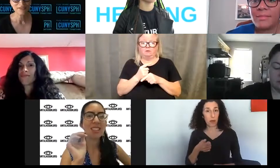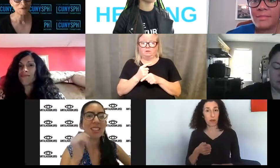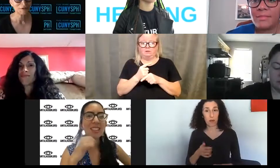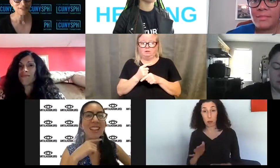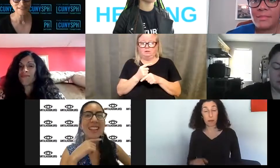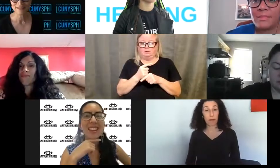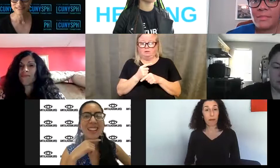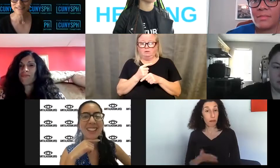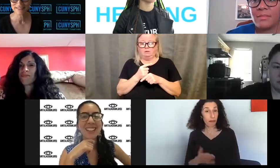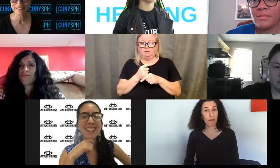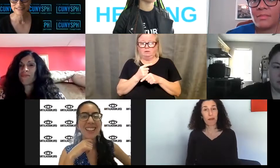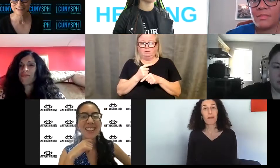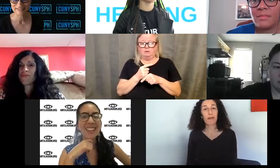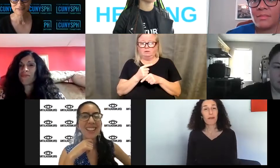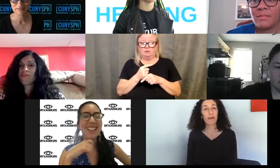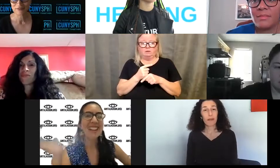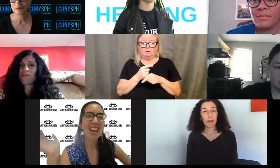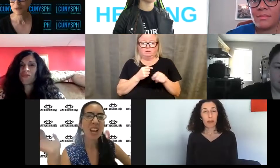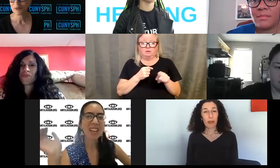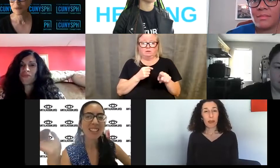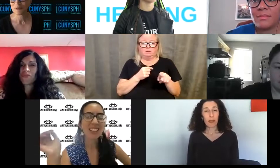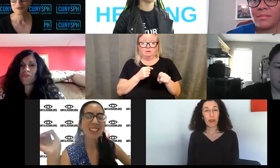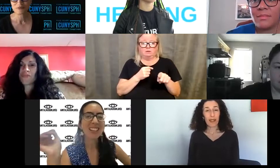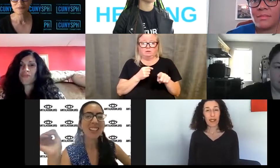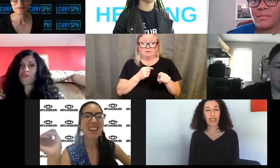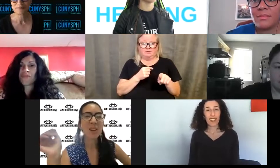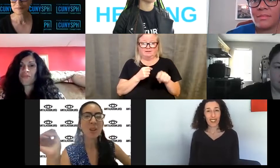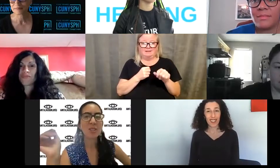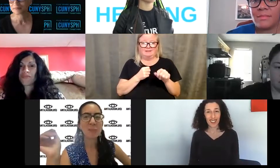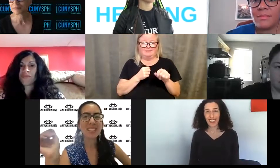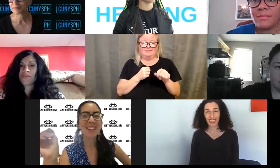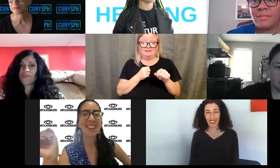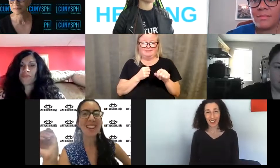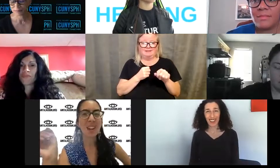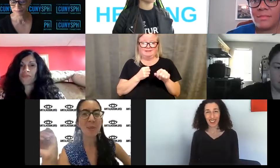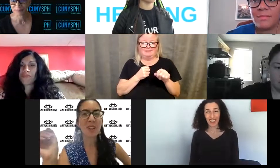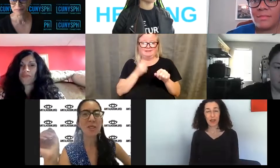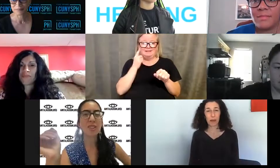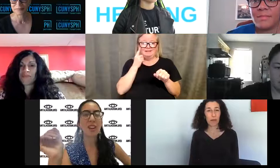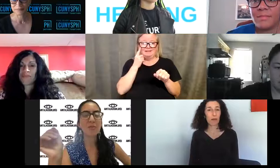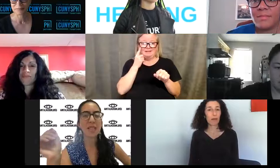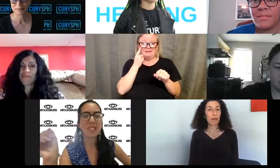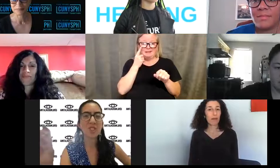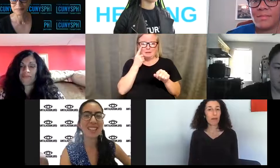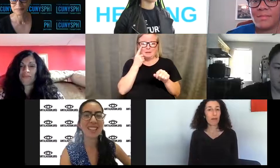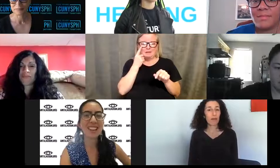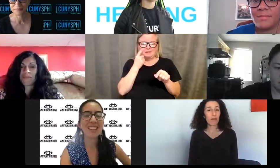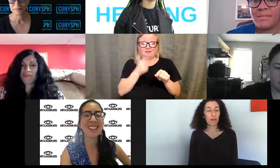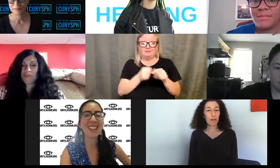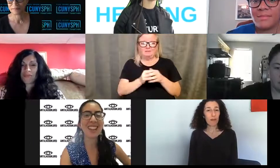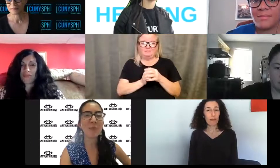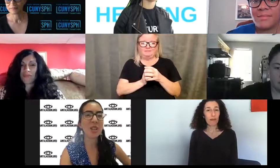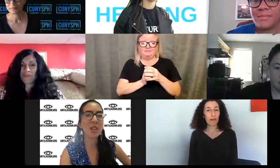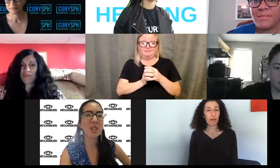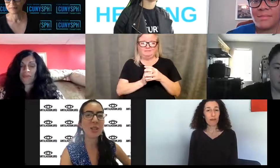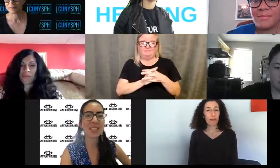Katarina or Tracy? I'm Katarina. I'm also speaking today, and I'm the founder of Blindish Latina,